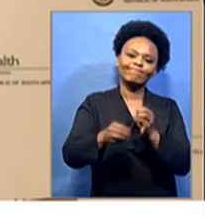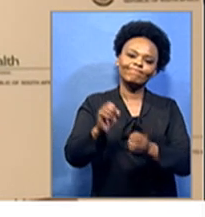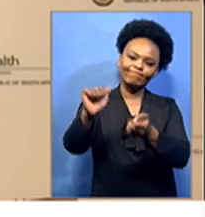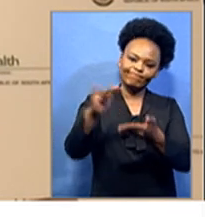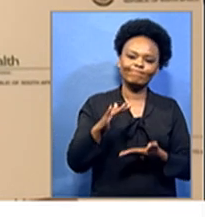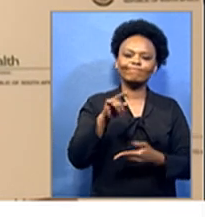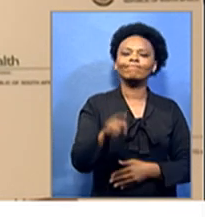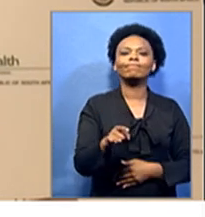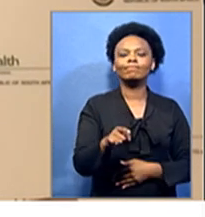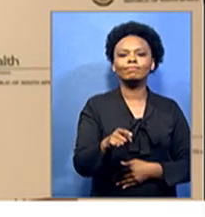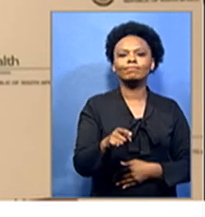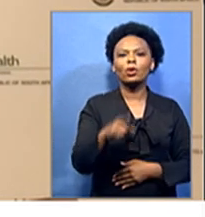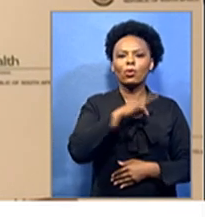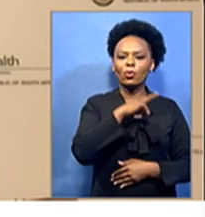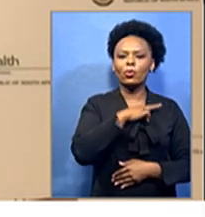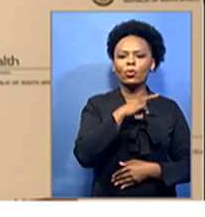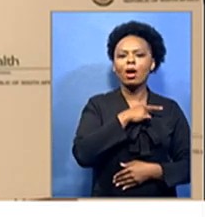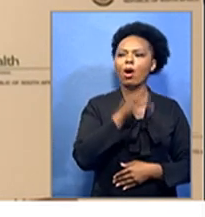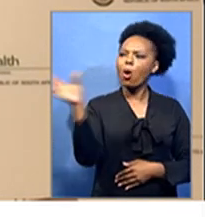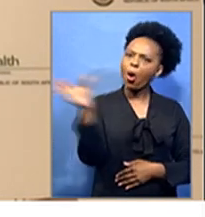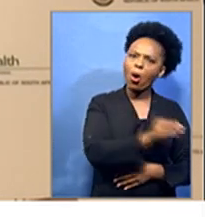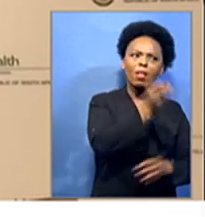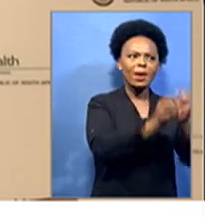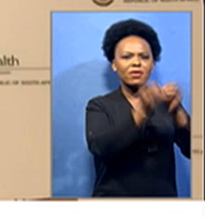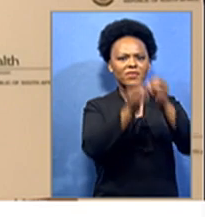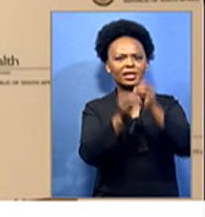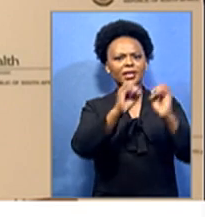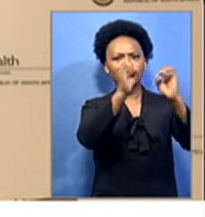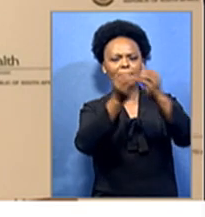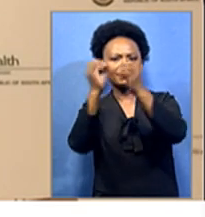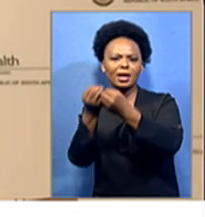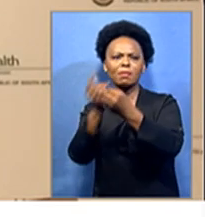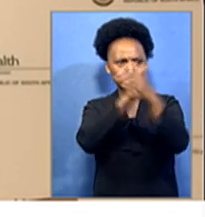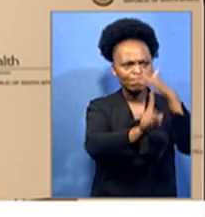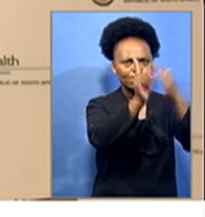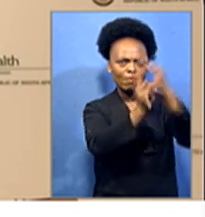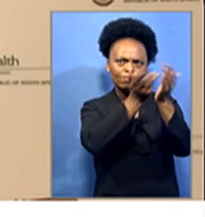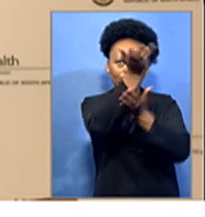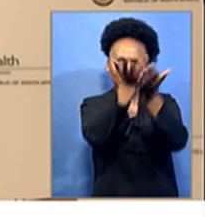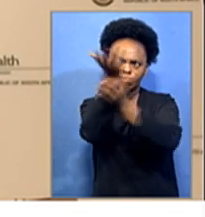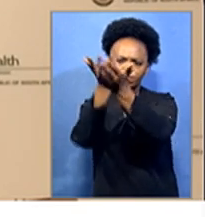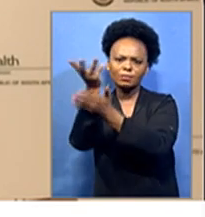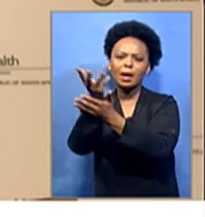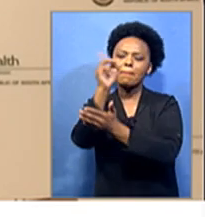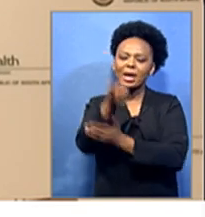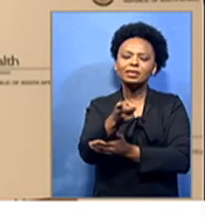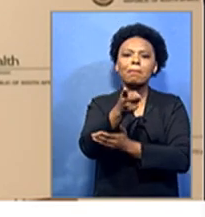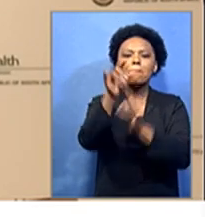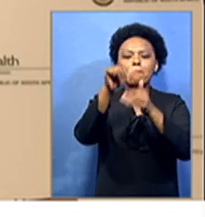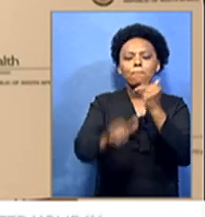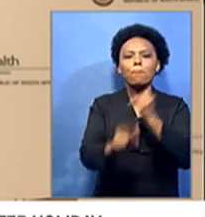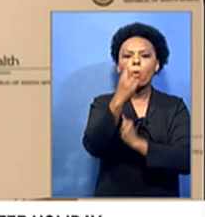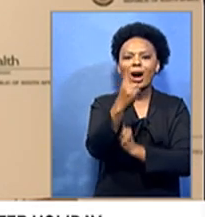could have got them all manufactured. We went and seen all of these vials. They needed to wait for a month. So that's really the